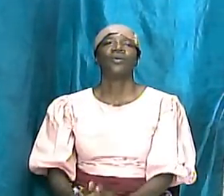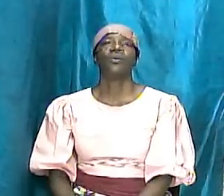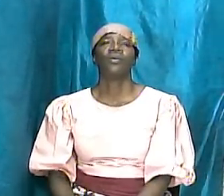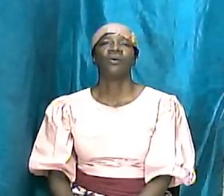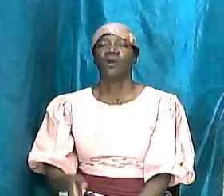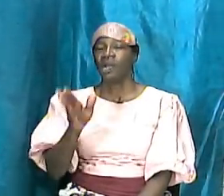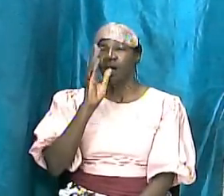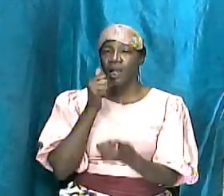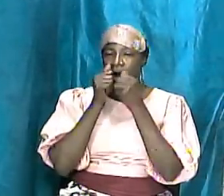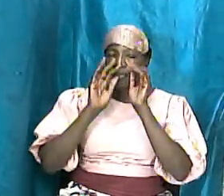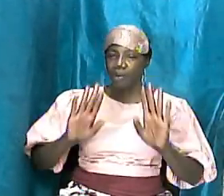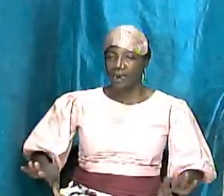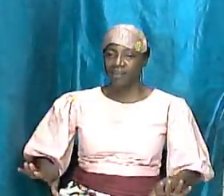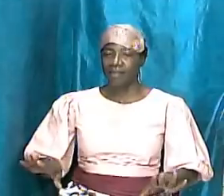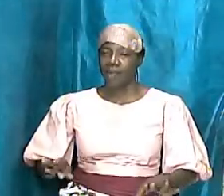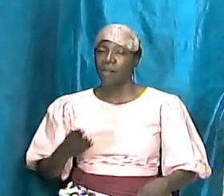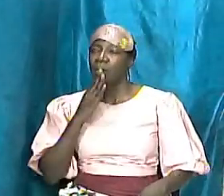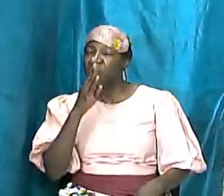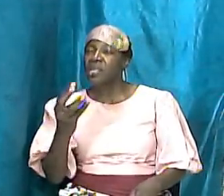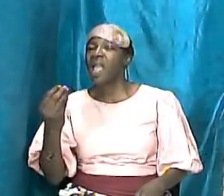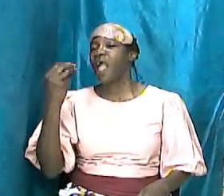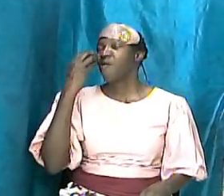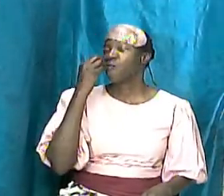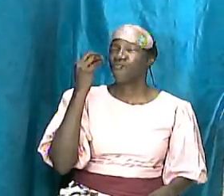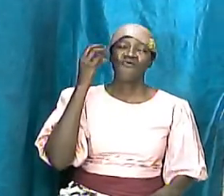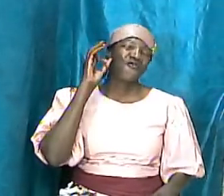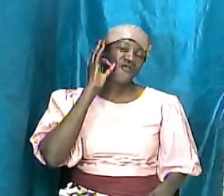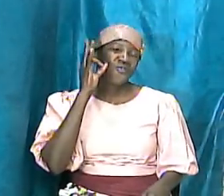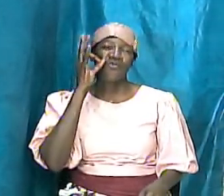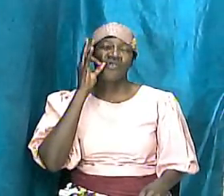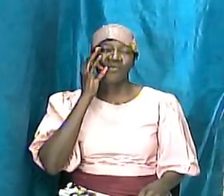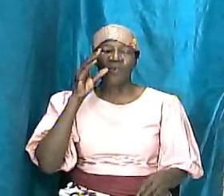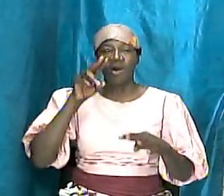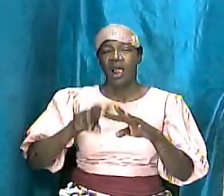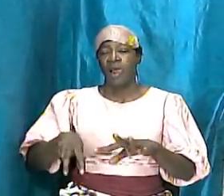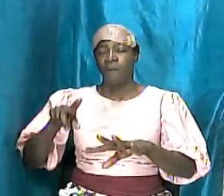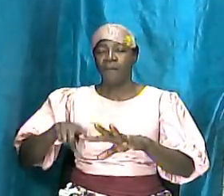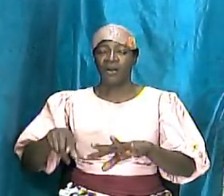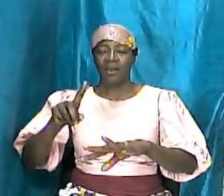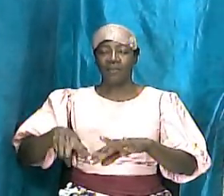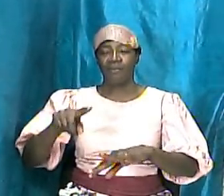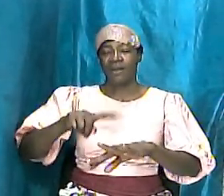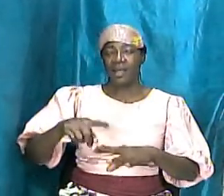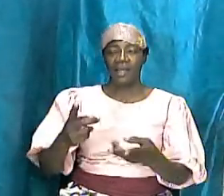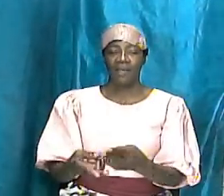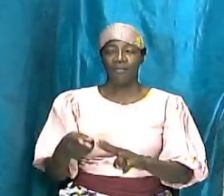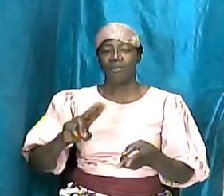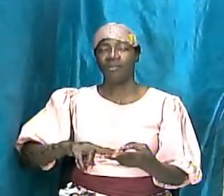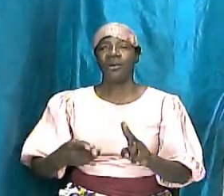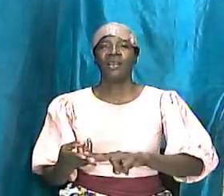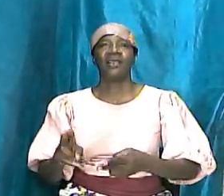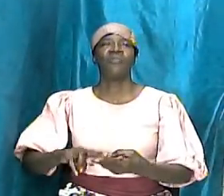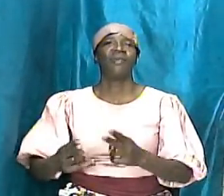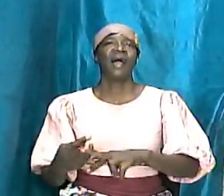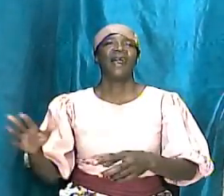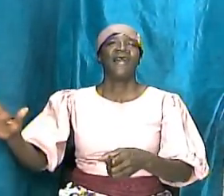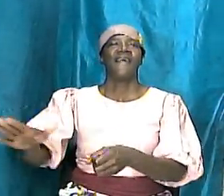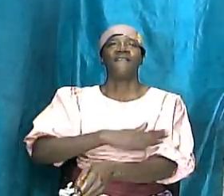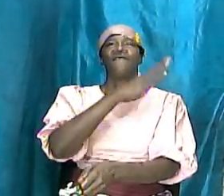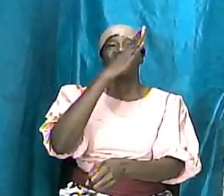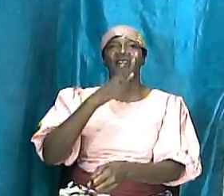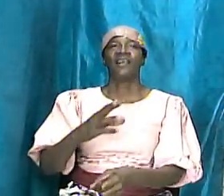And God blessed them, saying, be fruitful and multiply, and fill the waters in the seas, and let